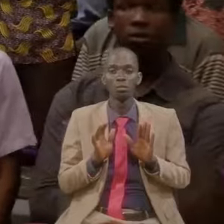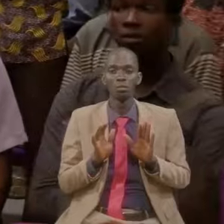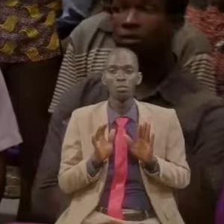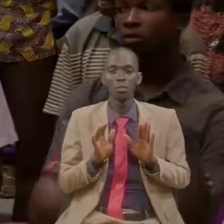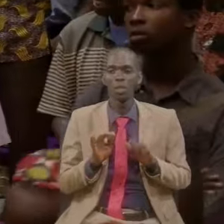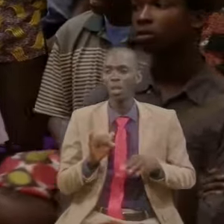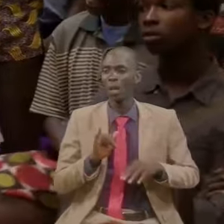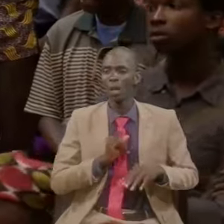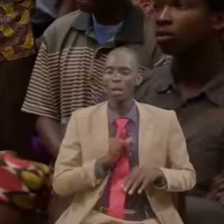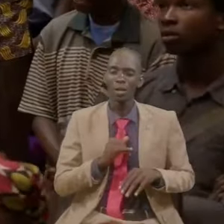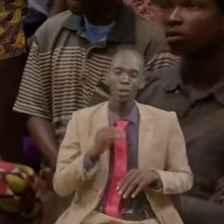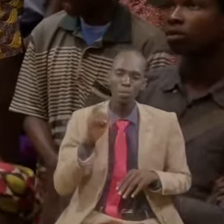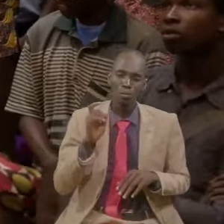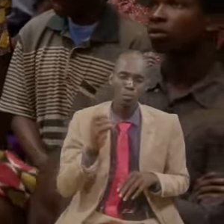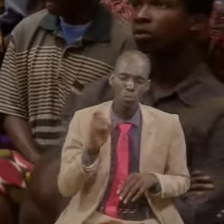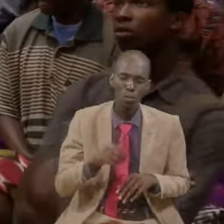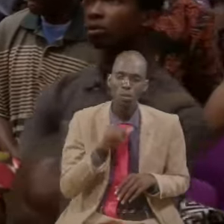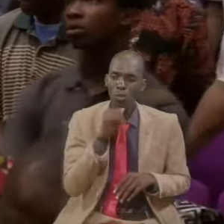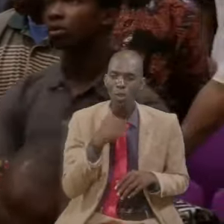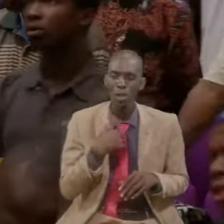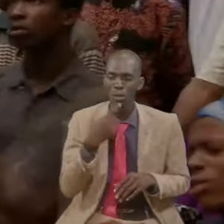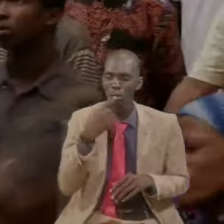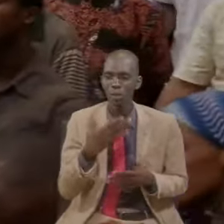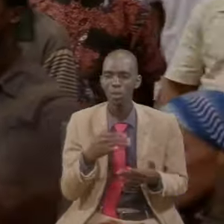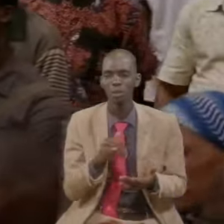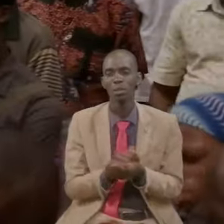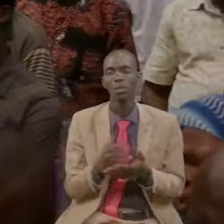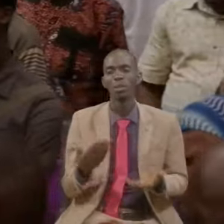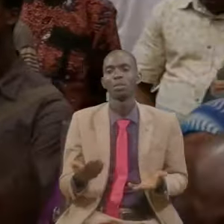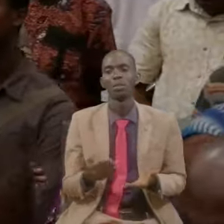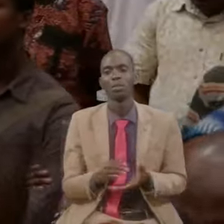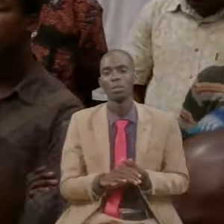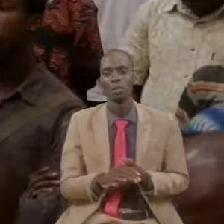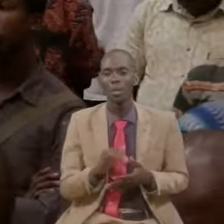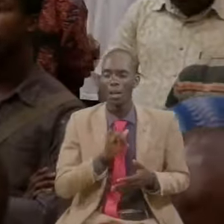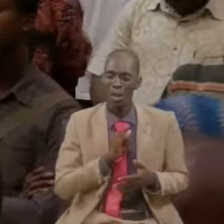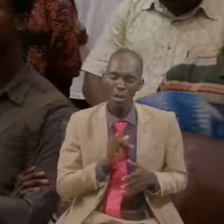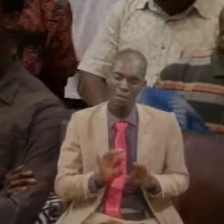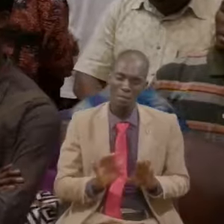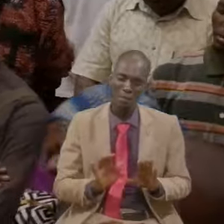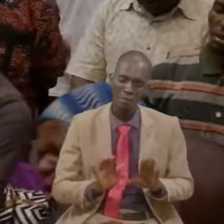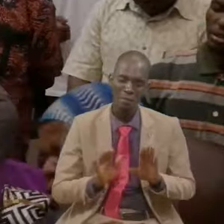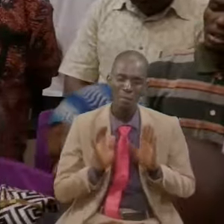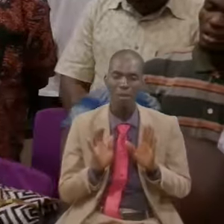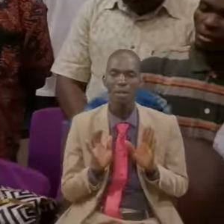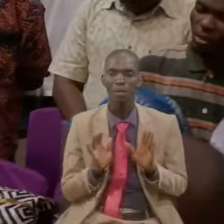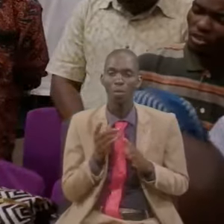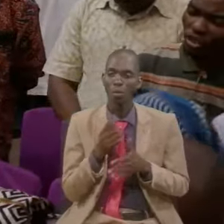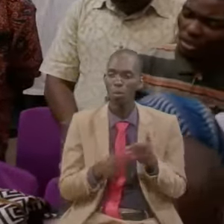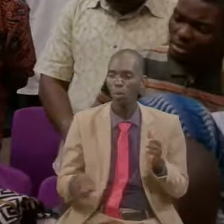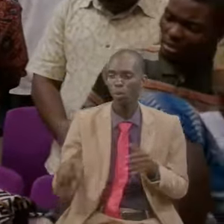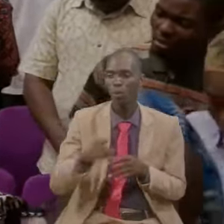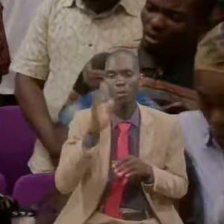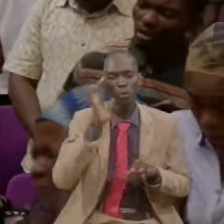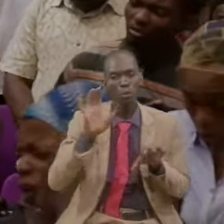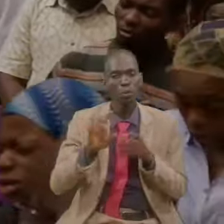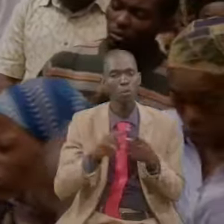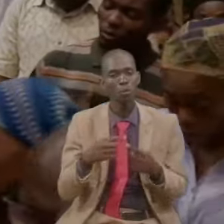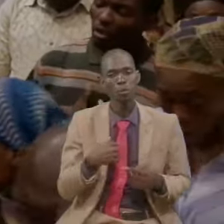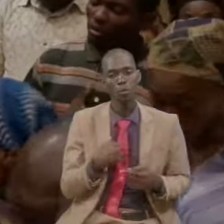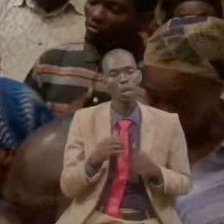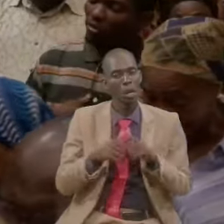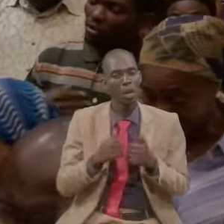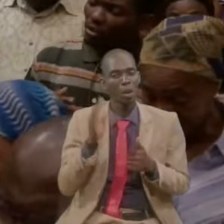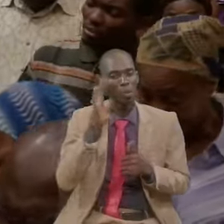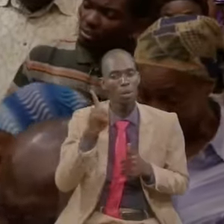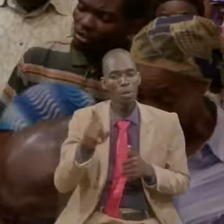I shouldn't say that. But if I didn't say that, I fear what they will do. How they will